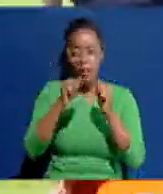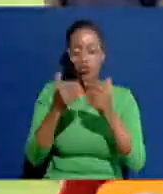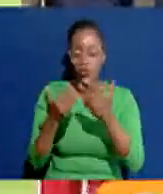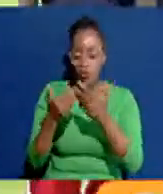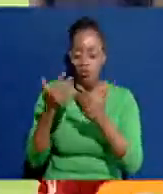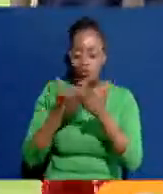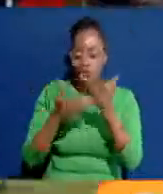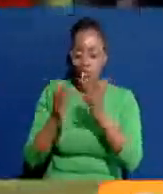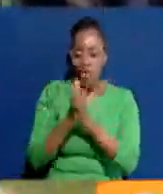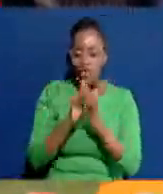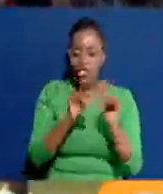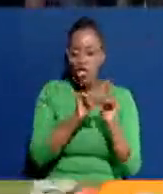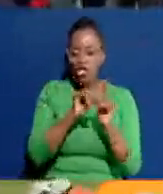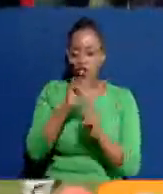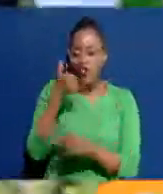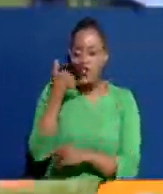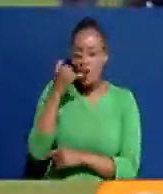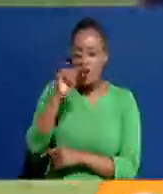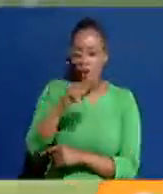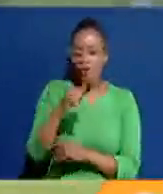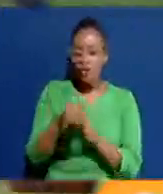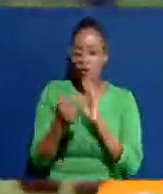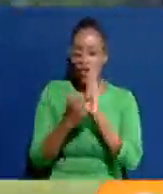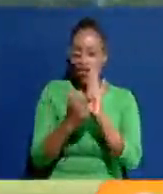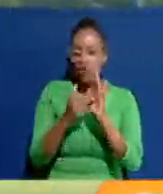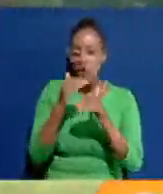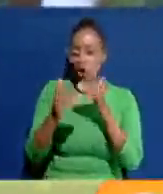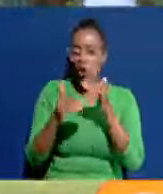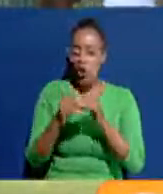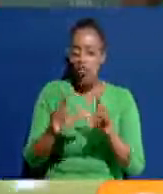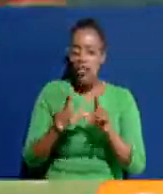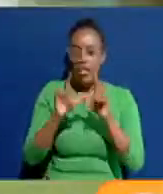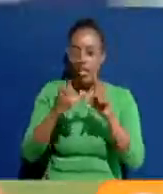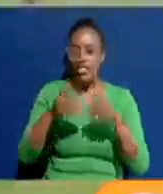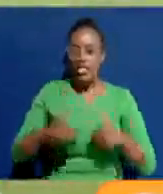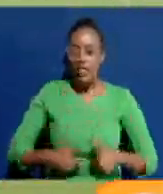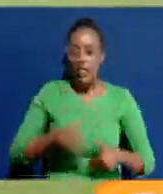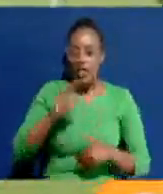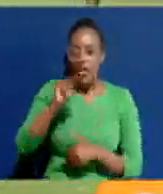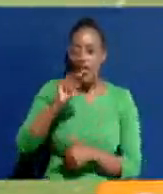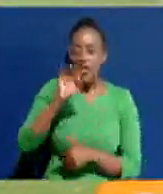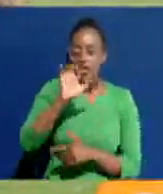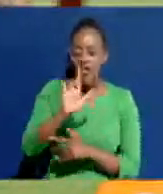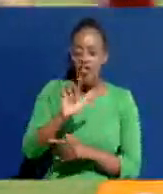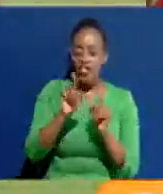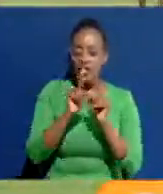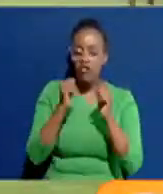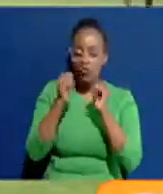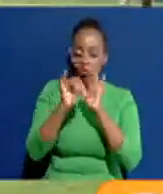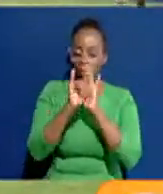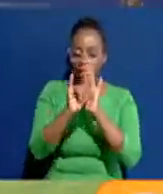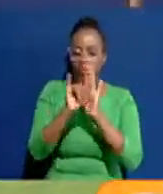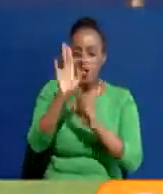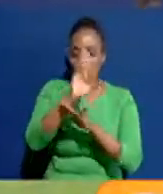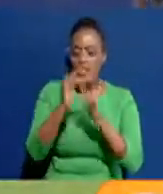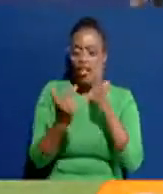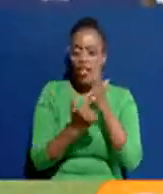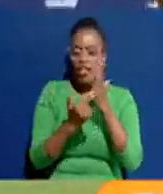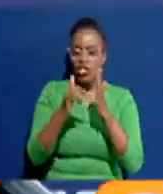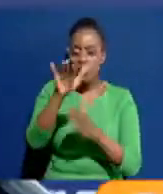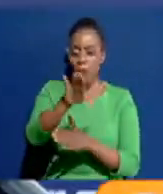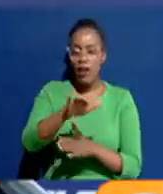Hela, a mobile app that will give exposure to all talented youth. NFL is already strong in identifying talents using the digital